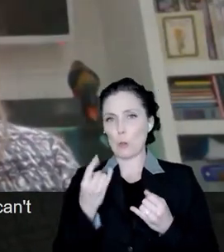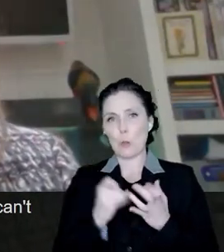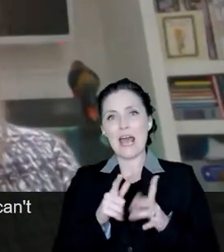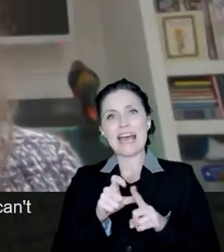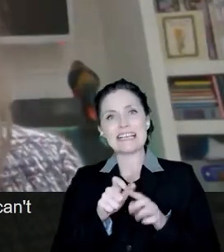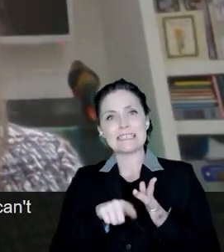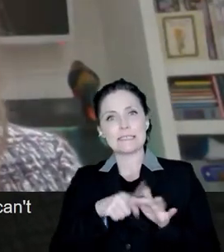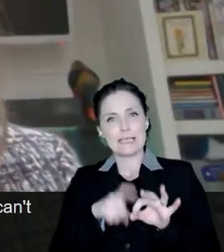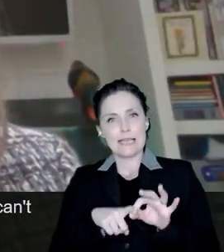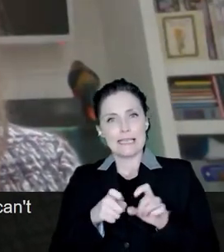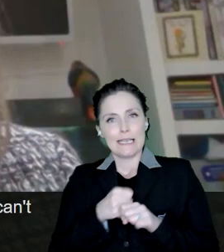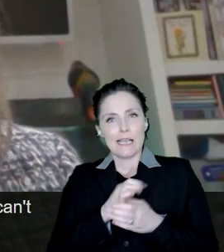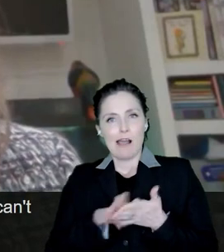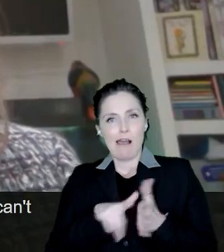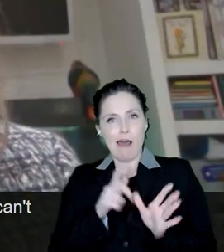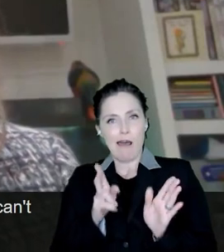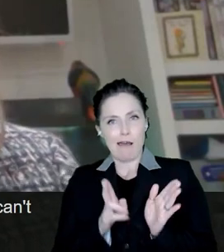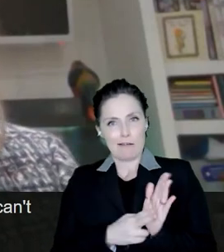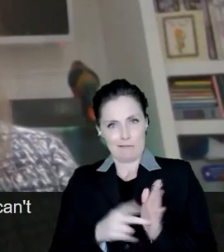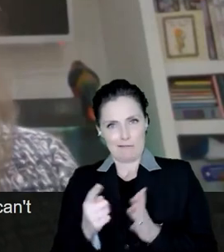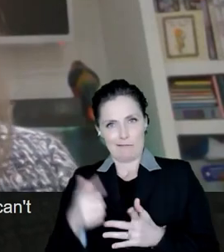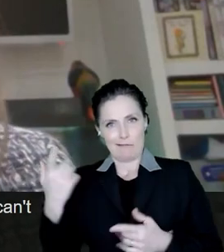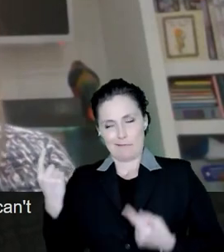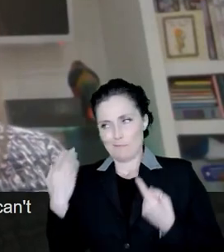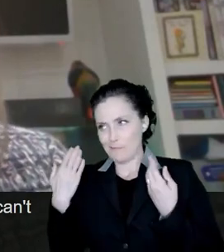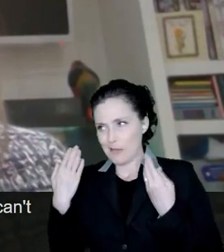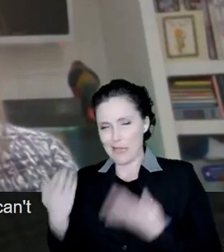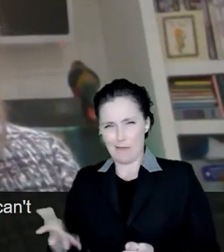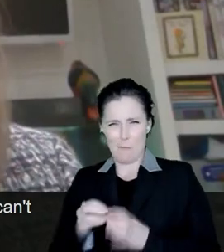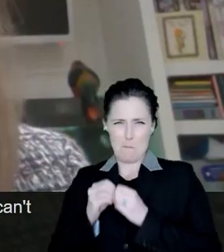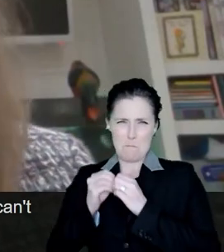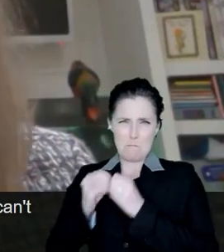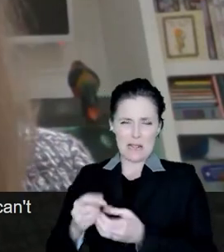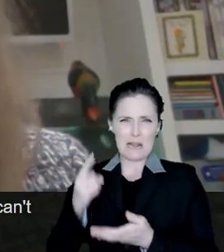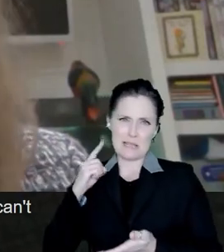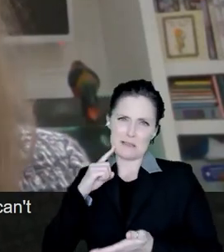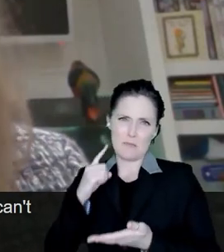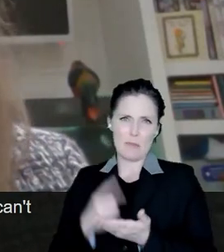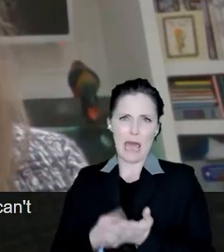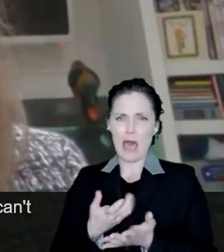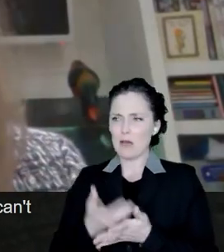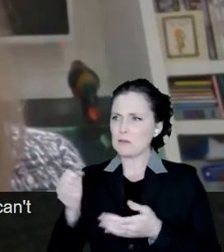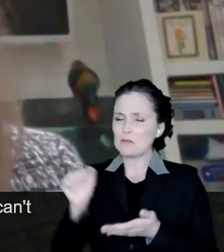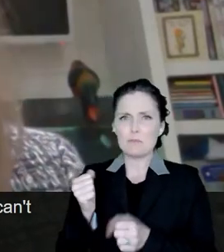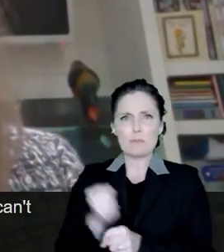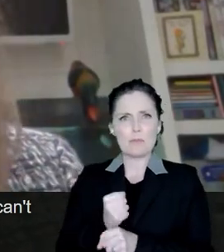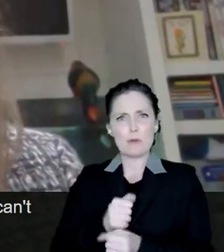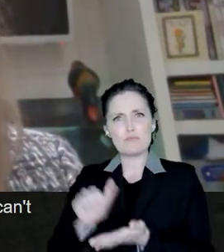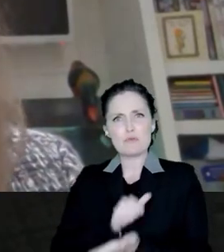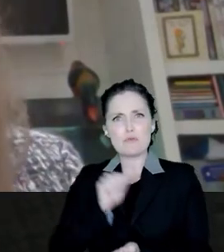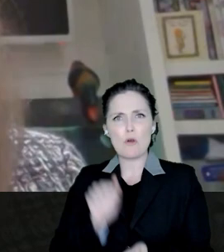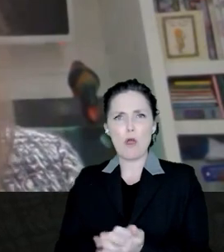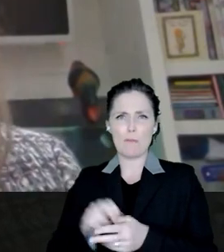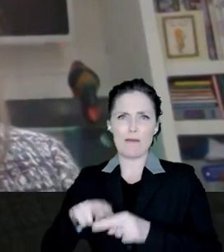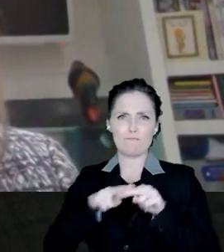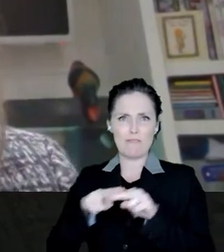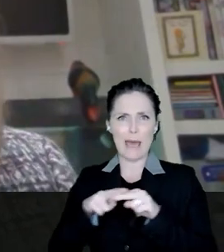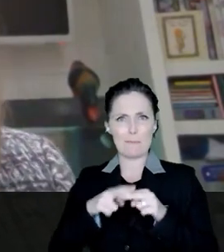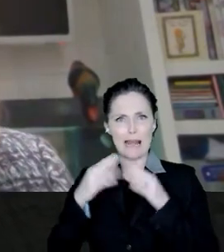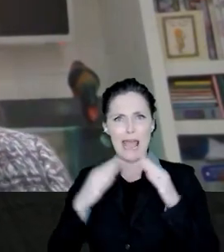given billions of pounds to build proper family housing, and he has failed